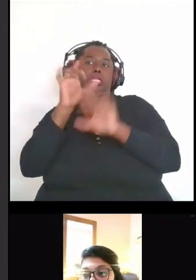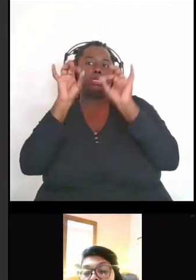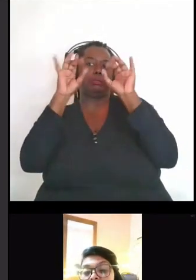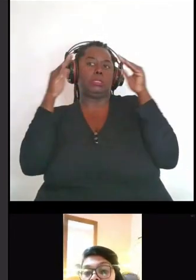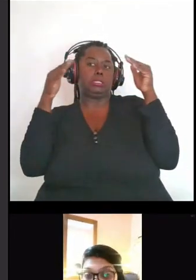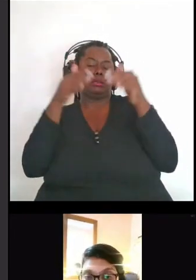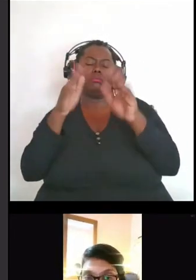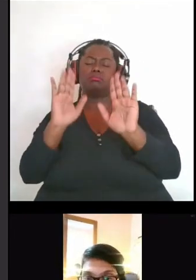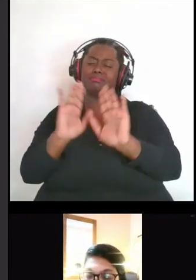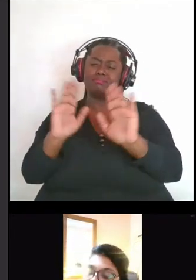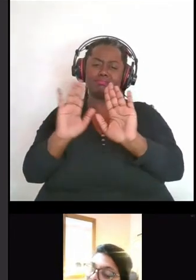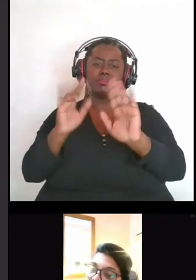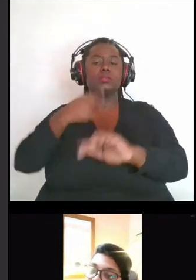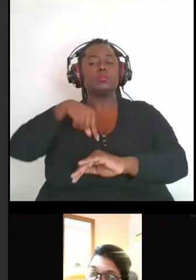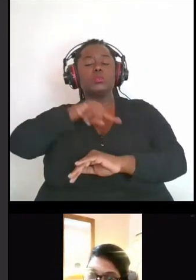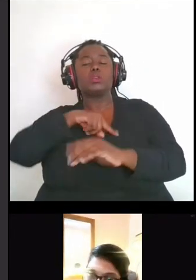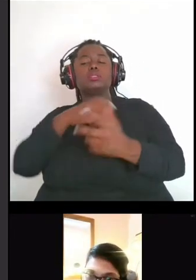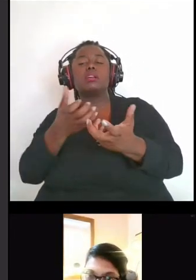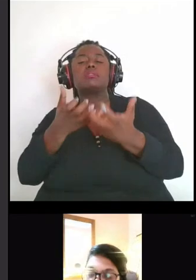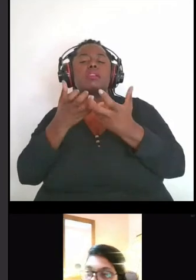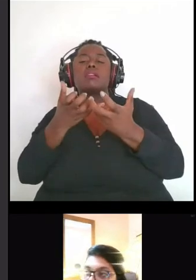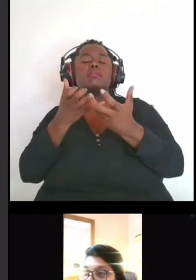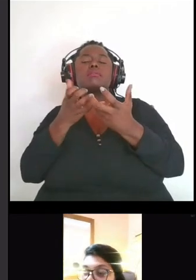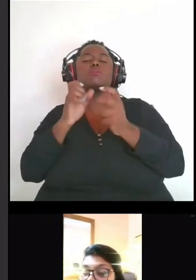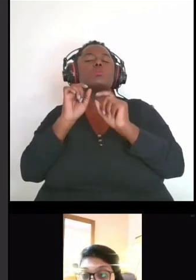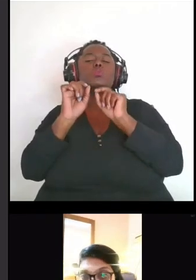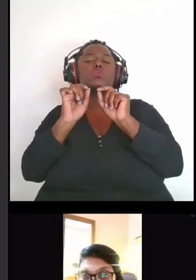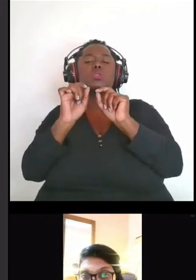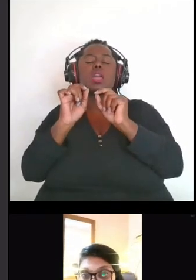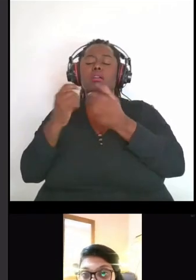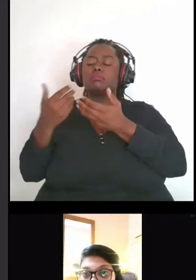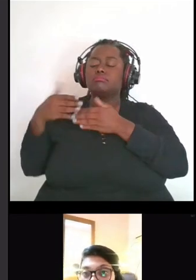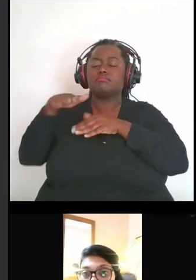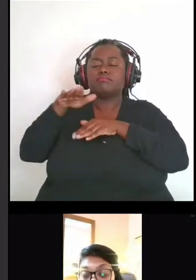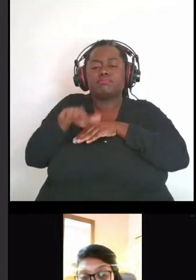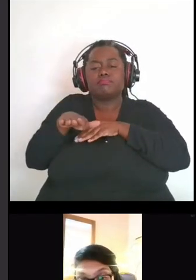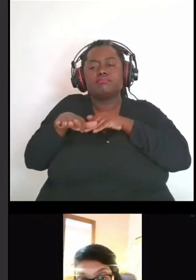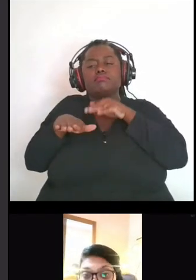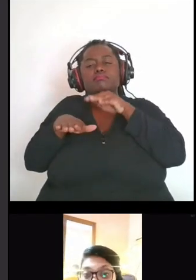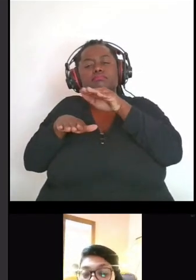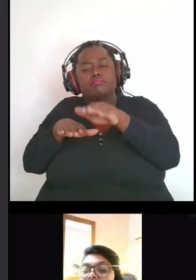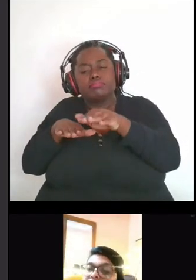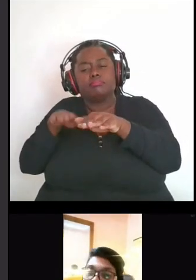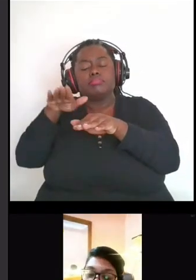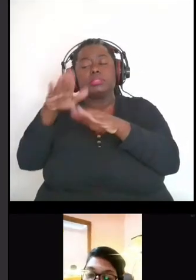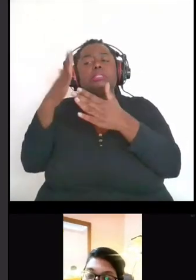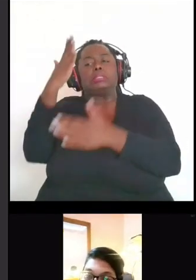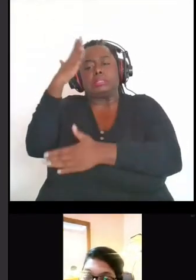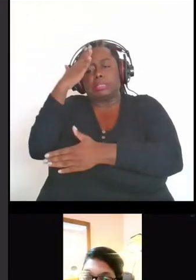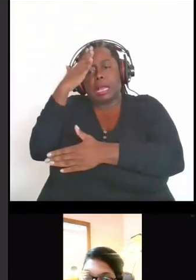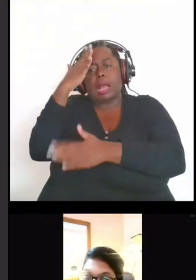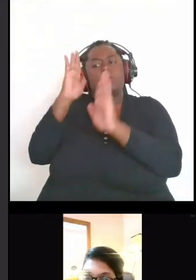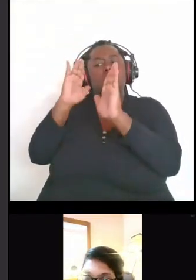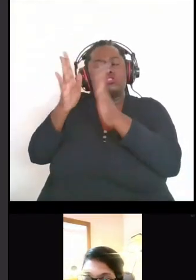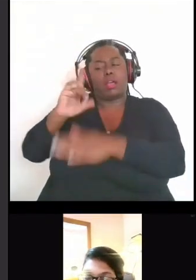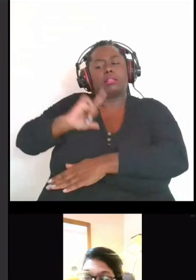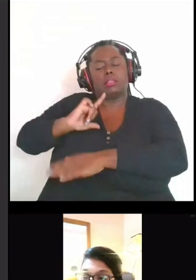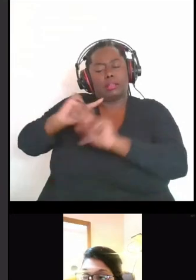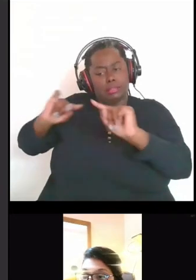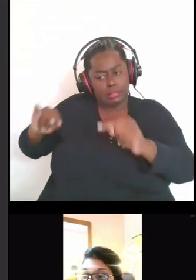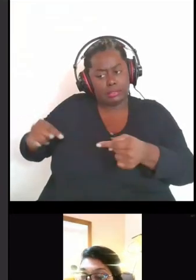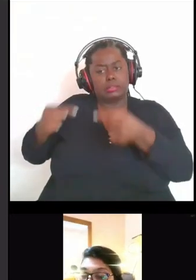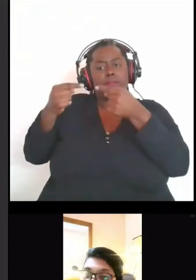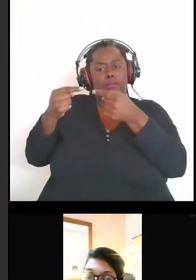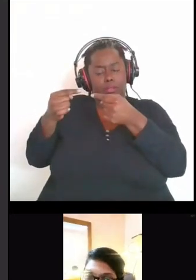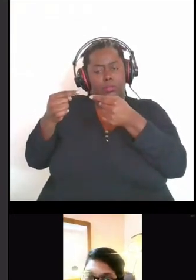a time because of the challenges that we have on ground and we have challenges that exist within the transgender Community here